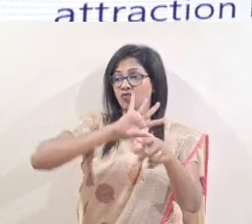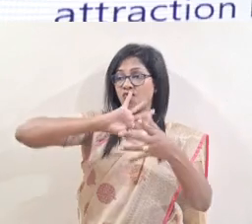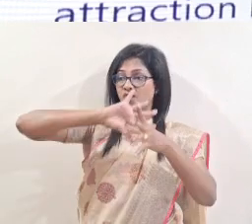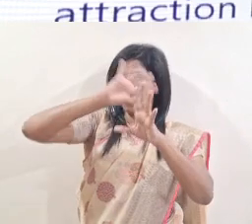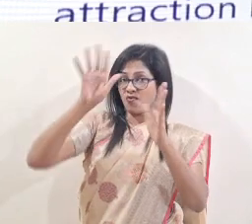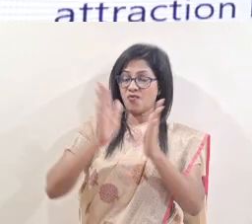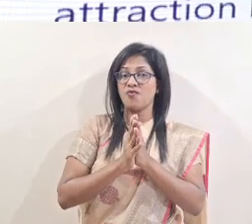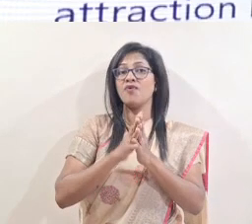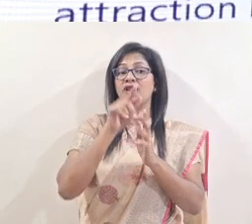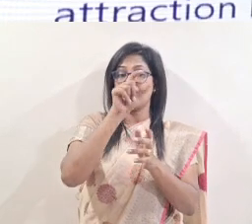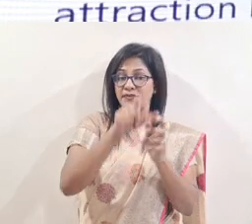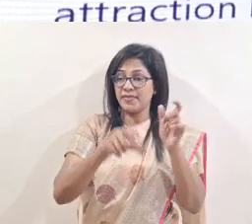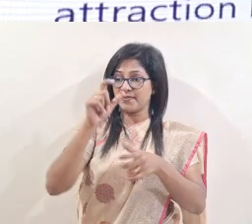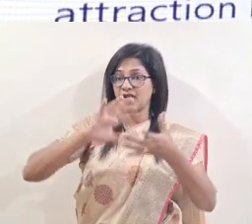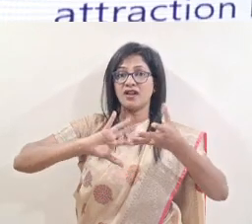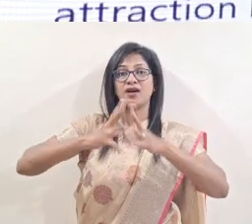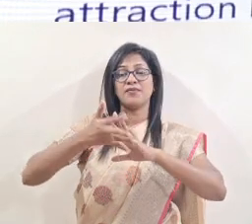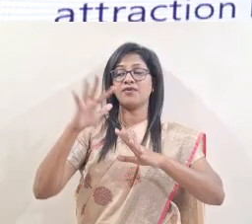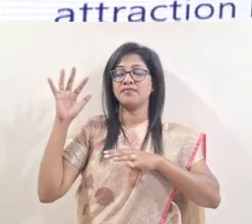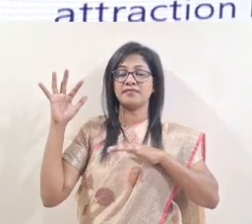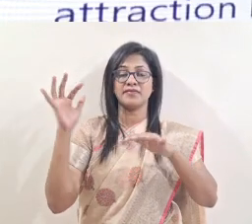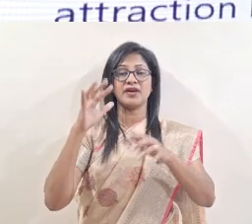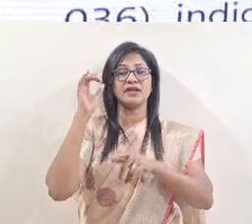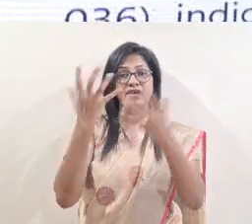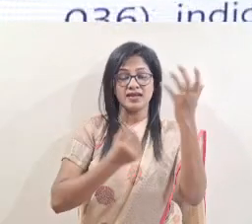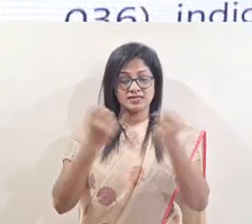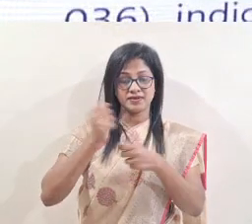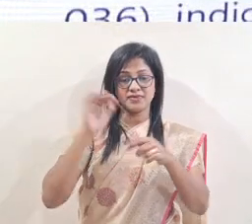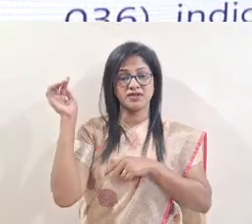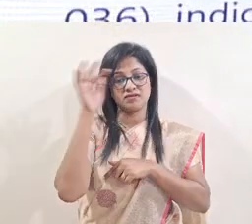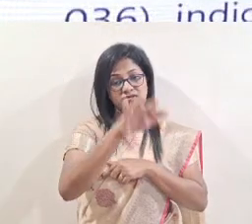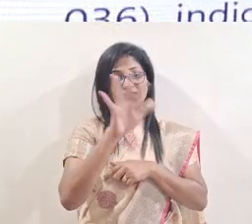is also increasing apart from the informal activity.